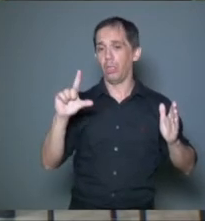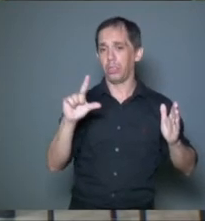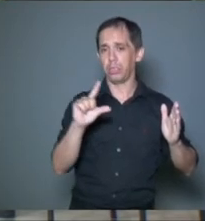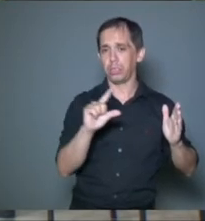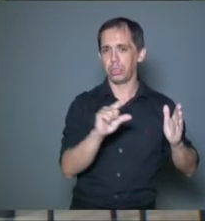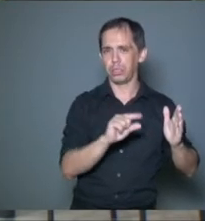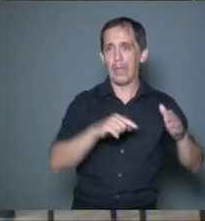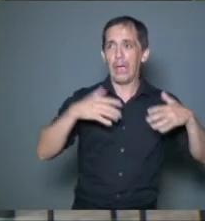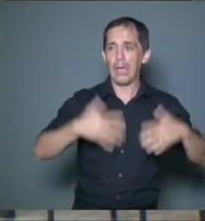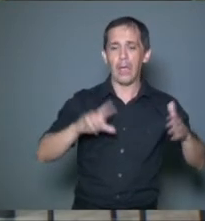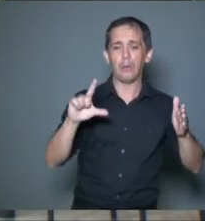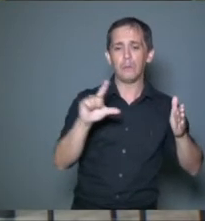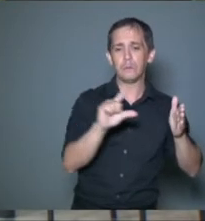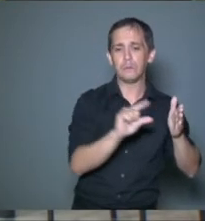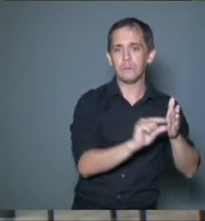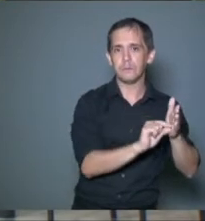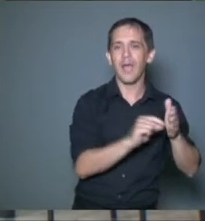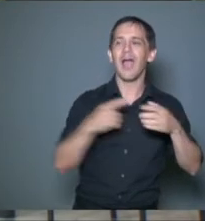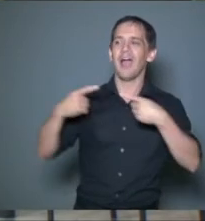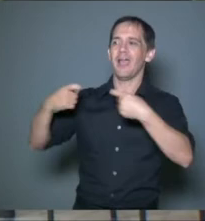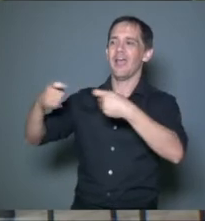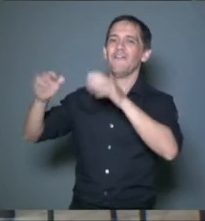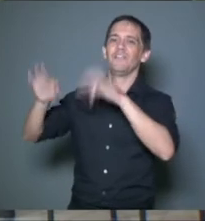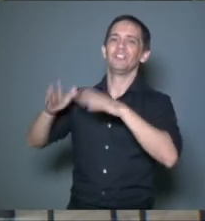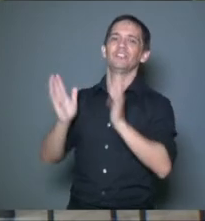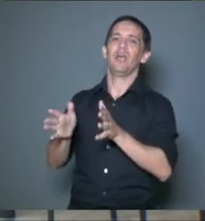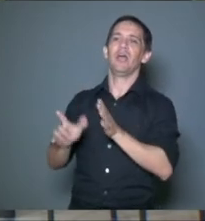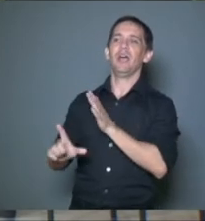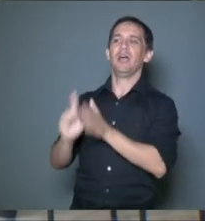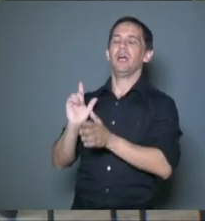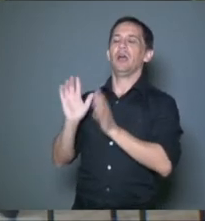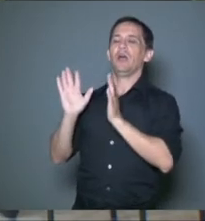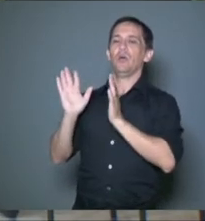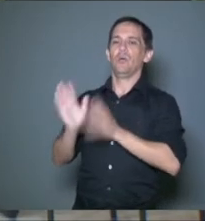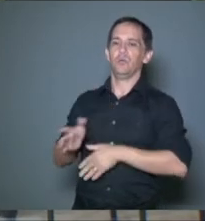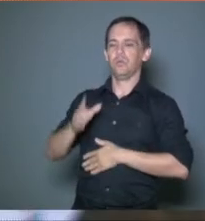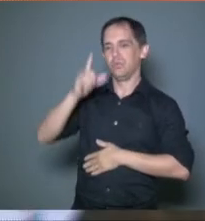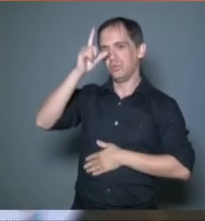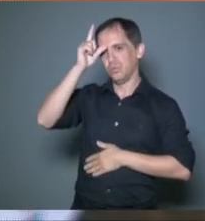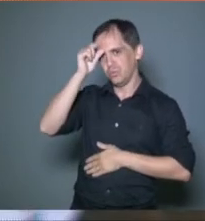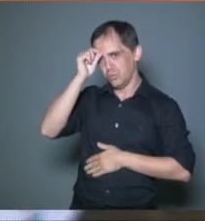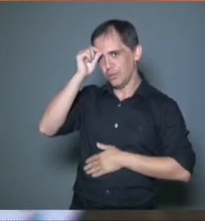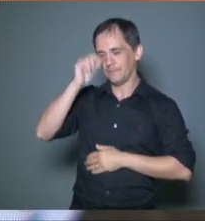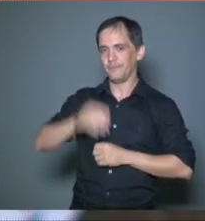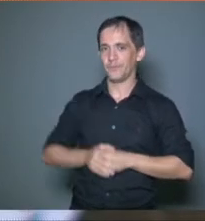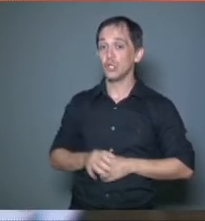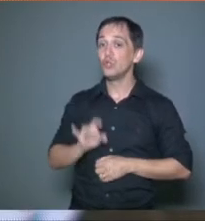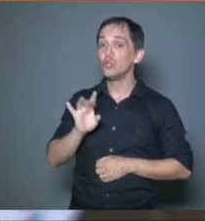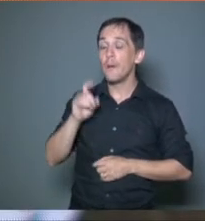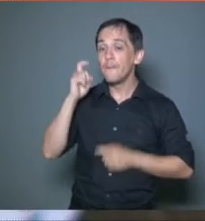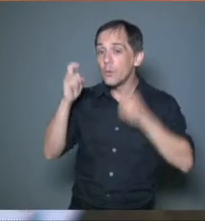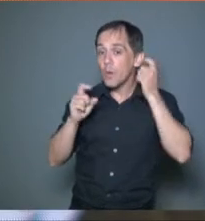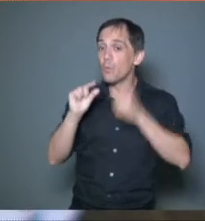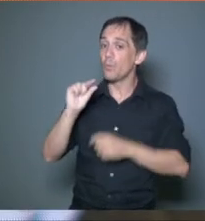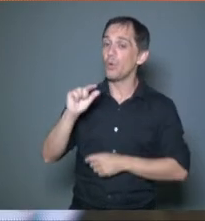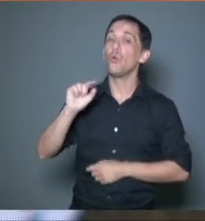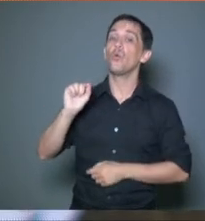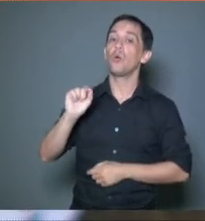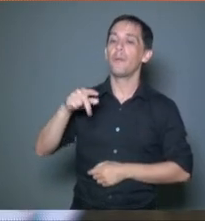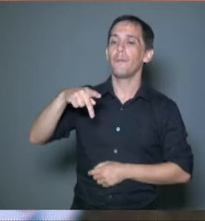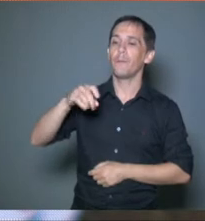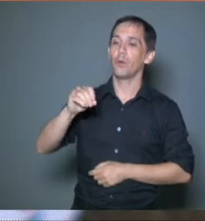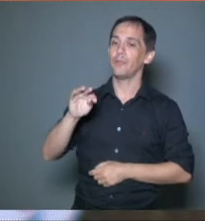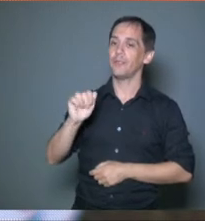us and this problem will have been solved. So there is a problem today of global shortage, especially when you look